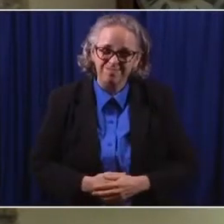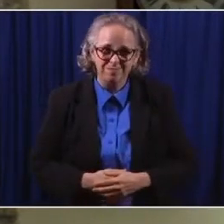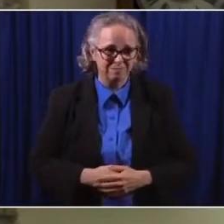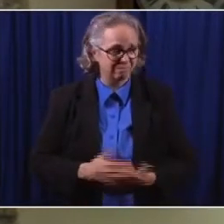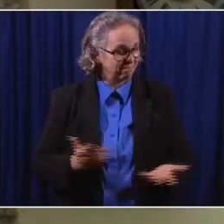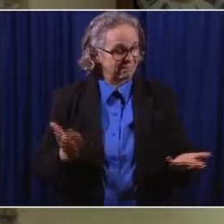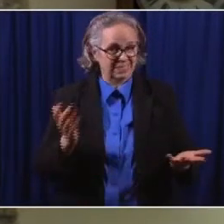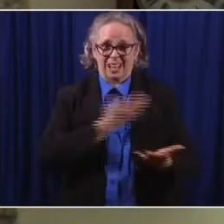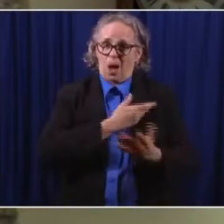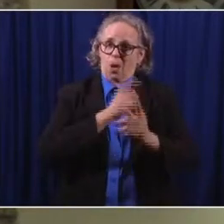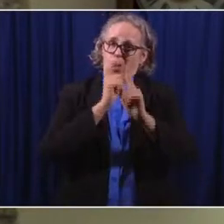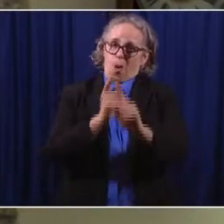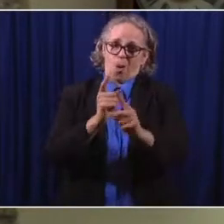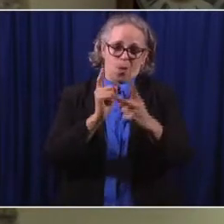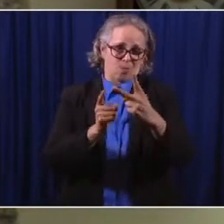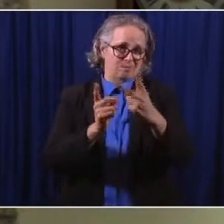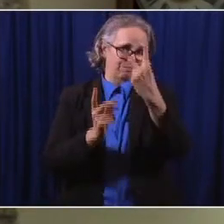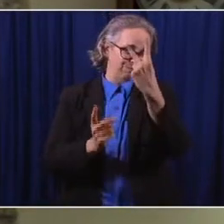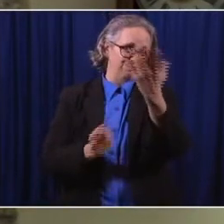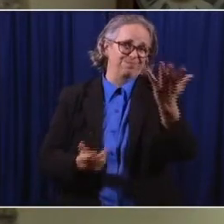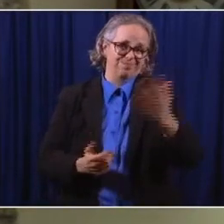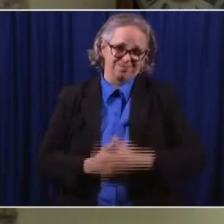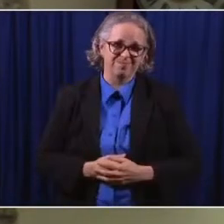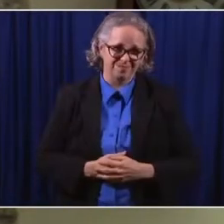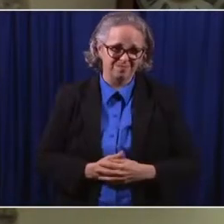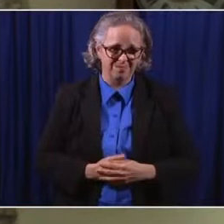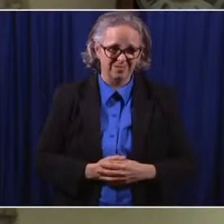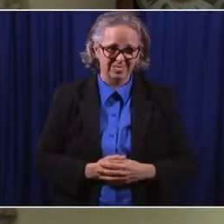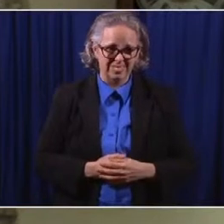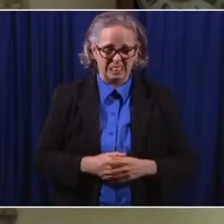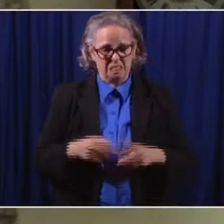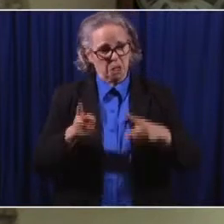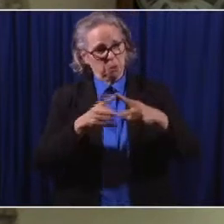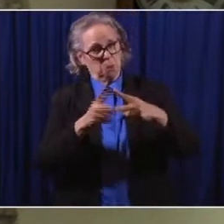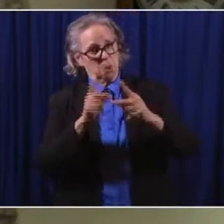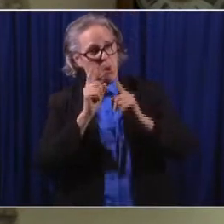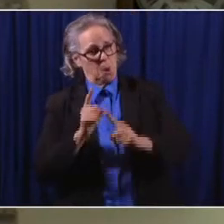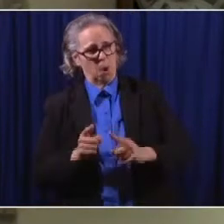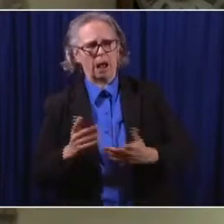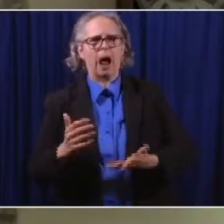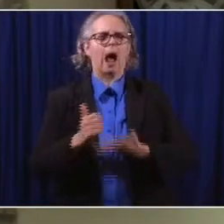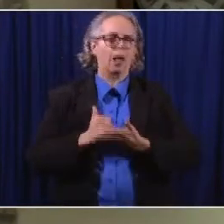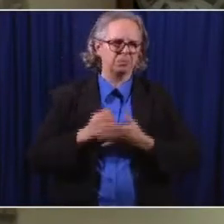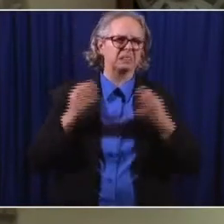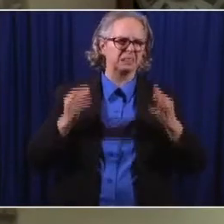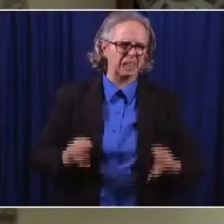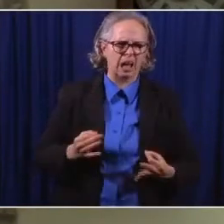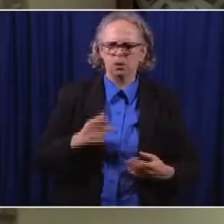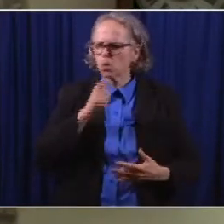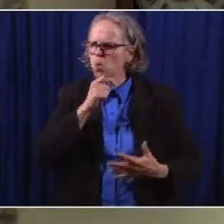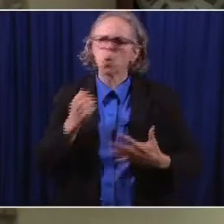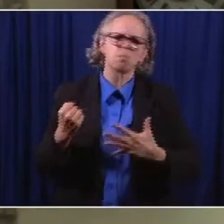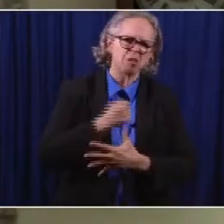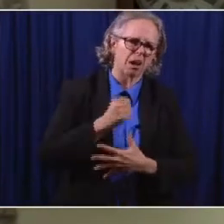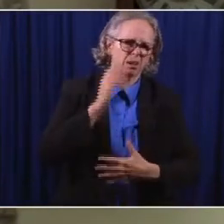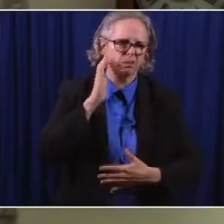have in any kind of determination about where a vaccine would go.